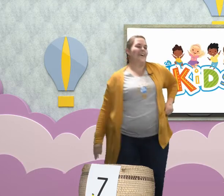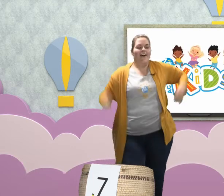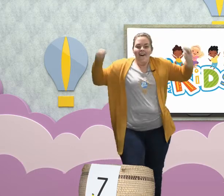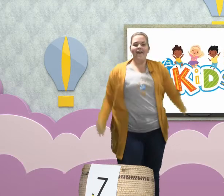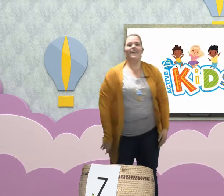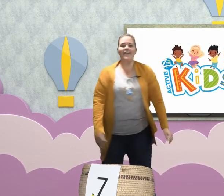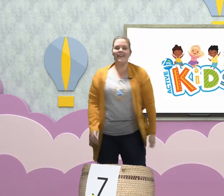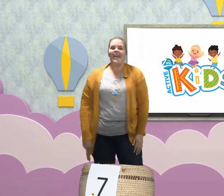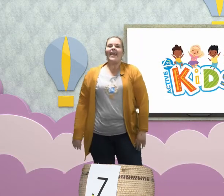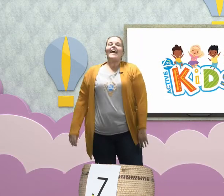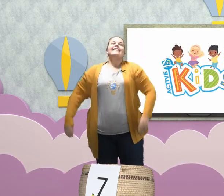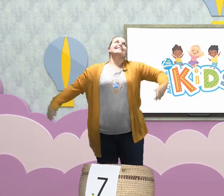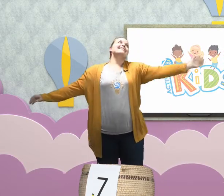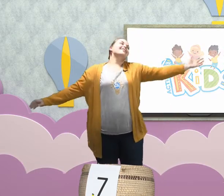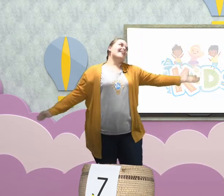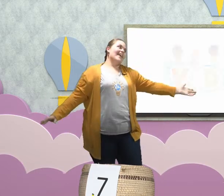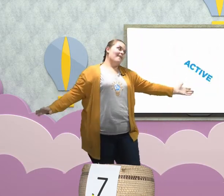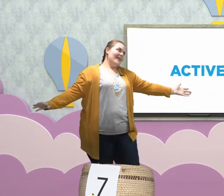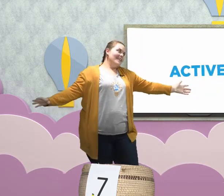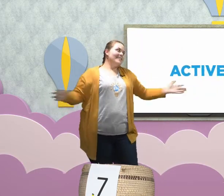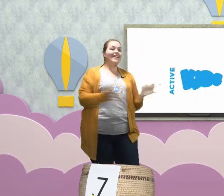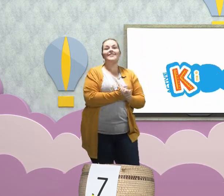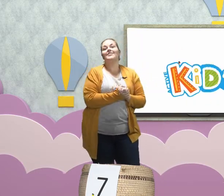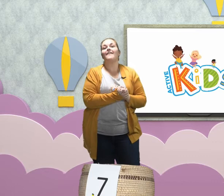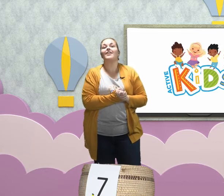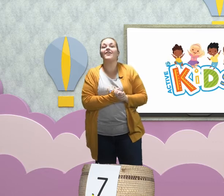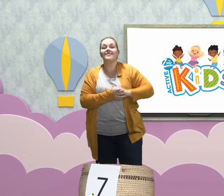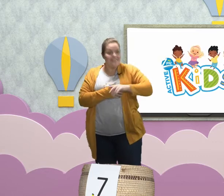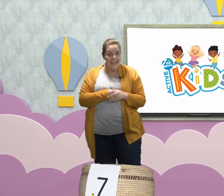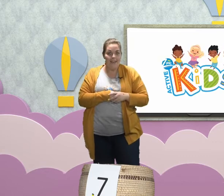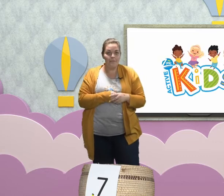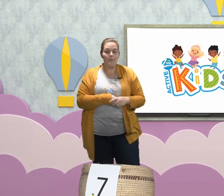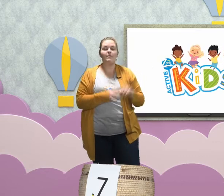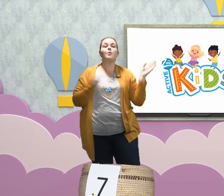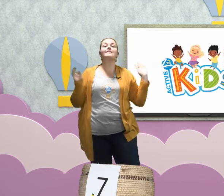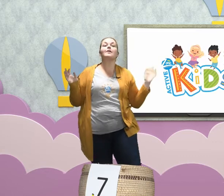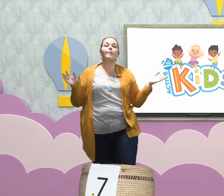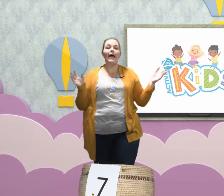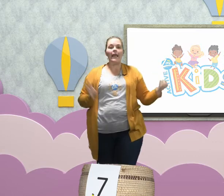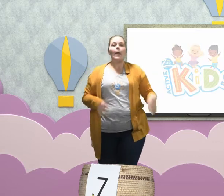7. Since Shanae won, she gets to have the last say. But before